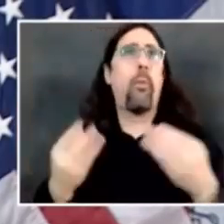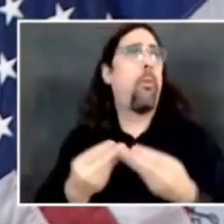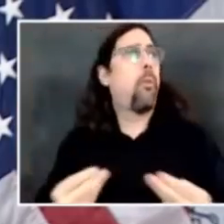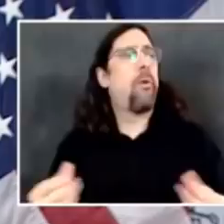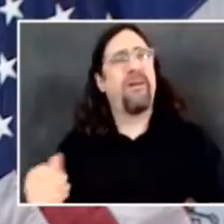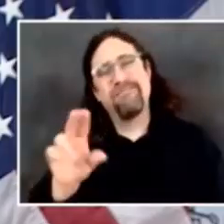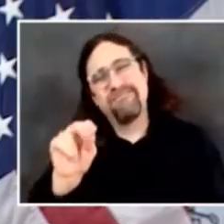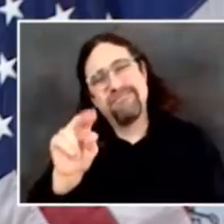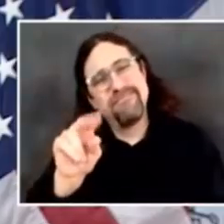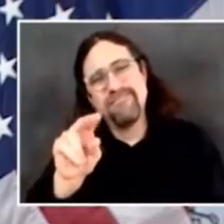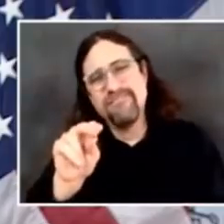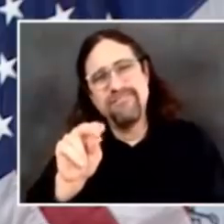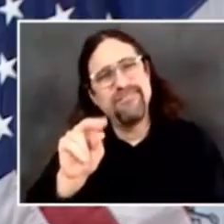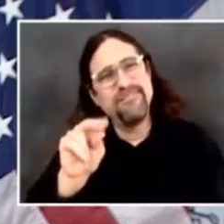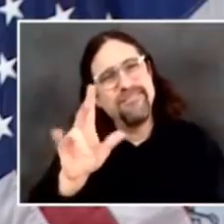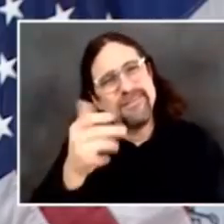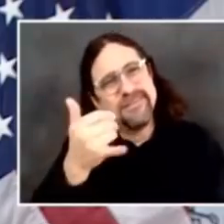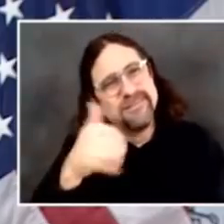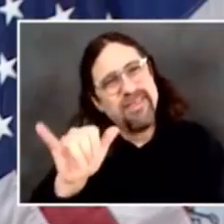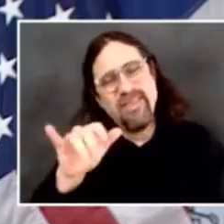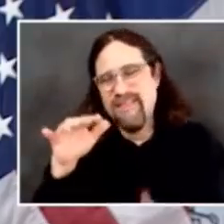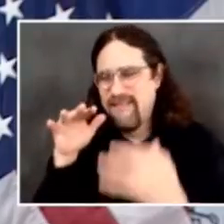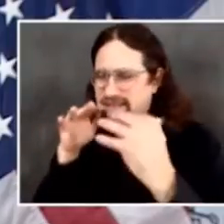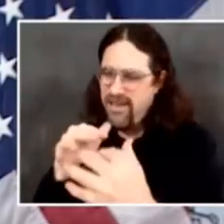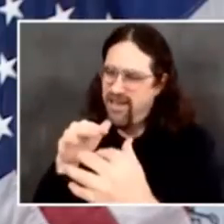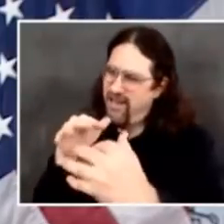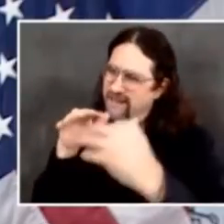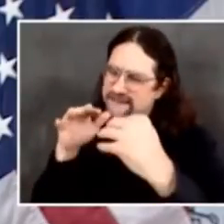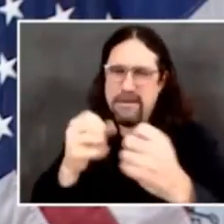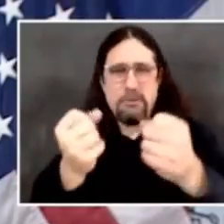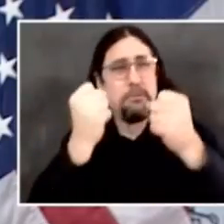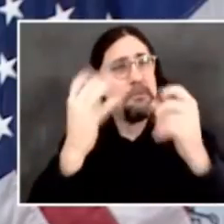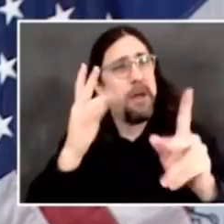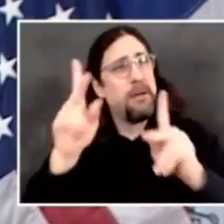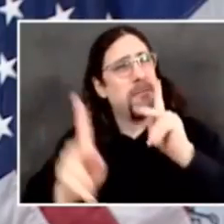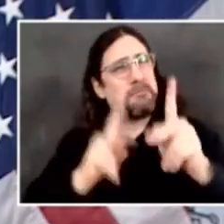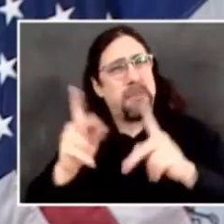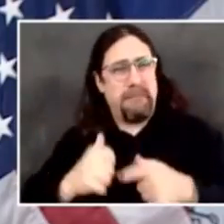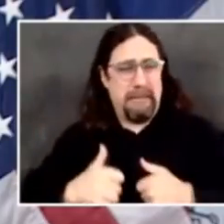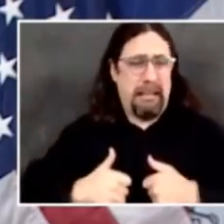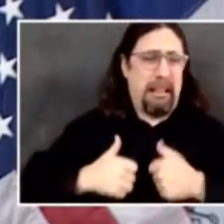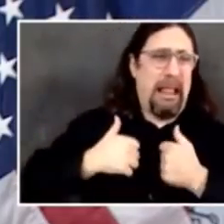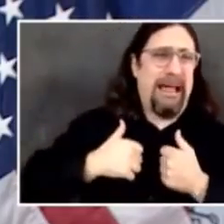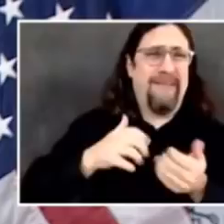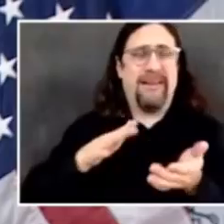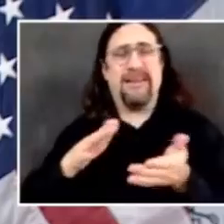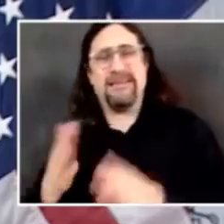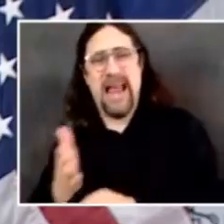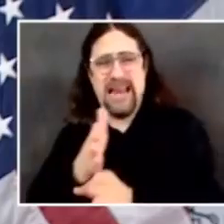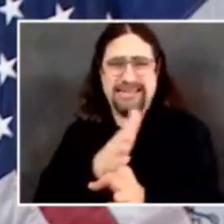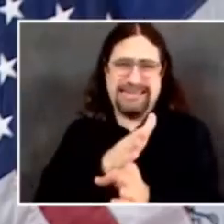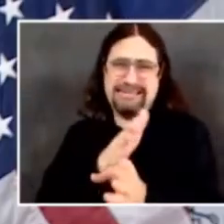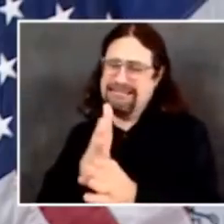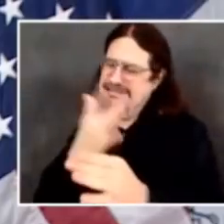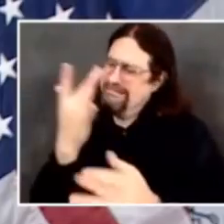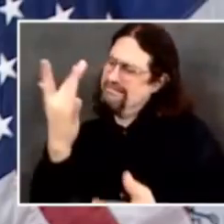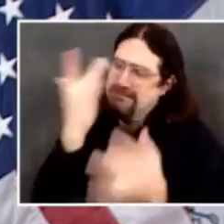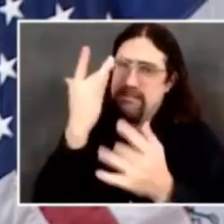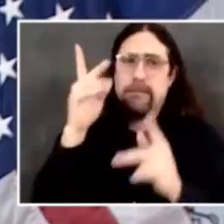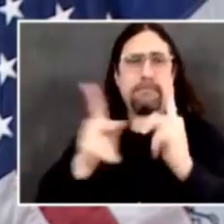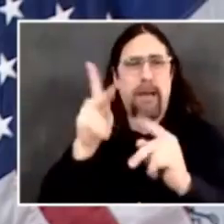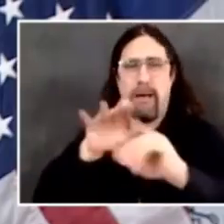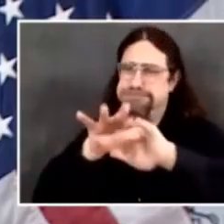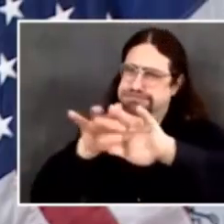Our hospitals do not feel normal yet. What we might feel out in the streets is a lot better than what